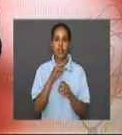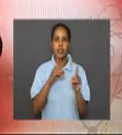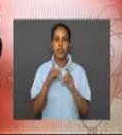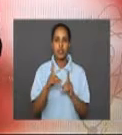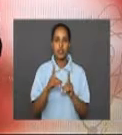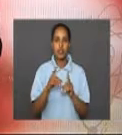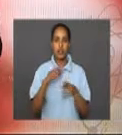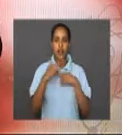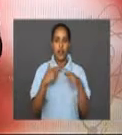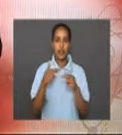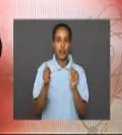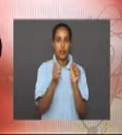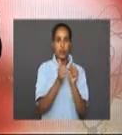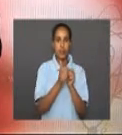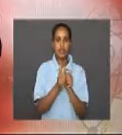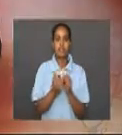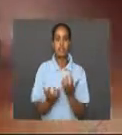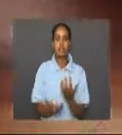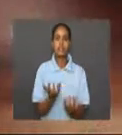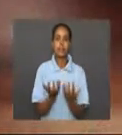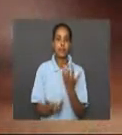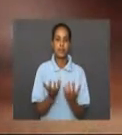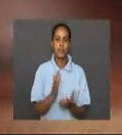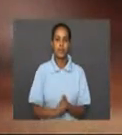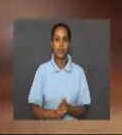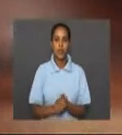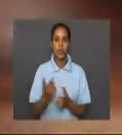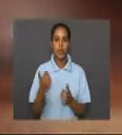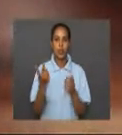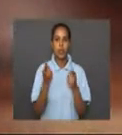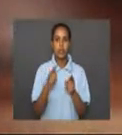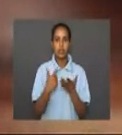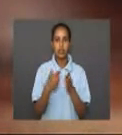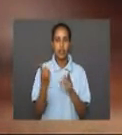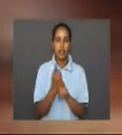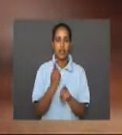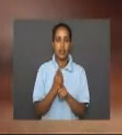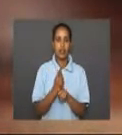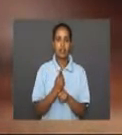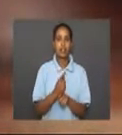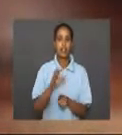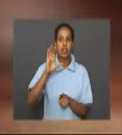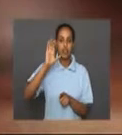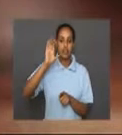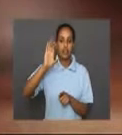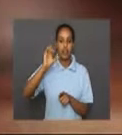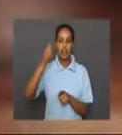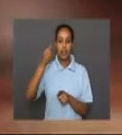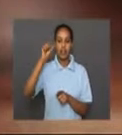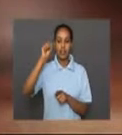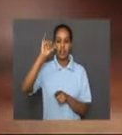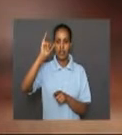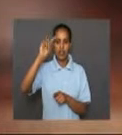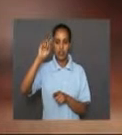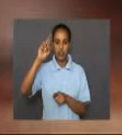instance, calcium reacts with cold water. It reacts with